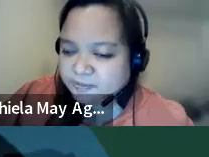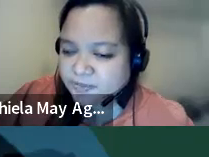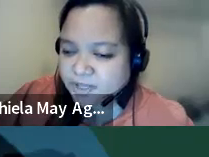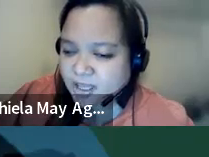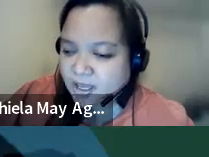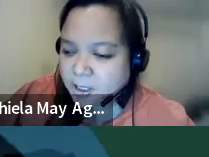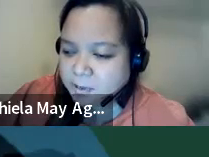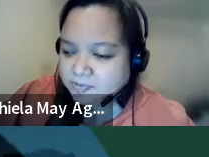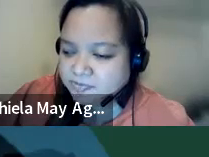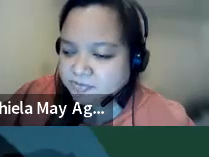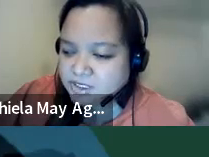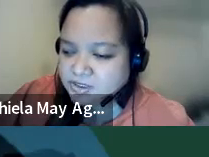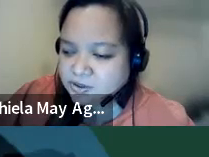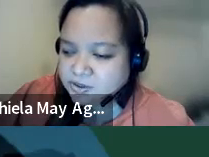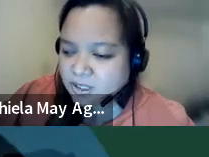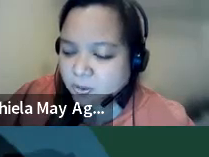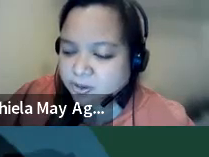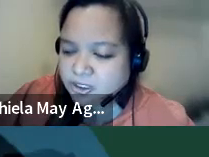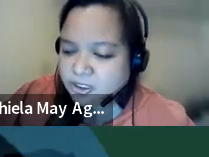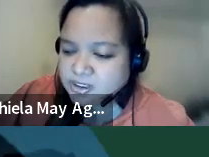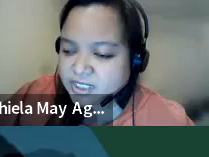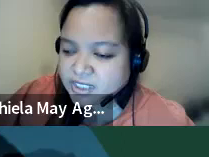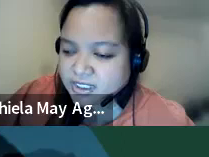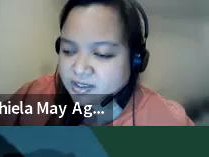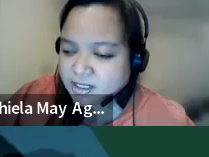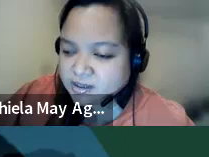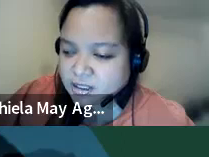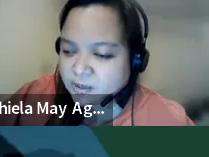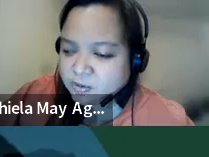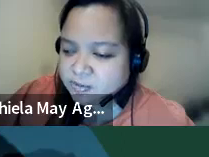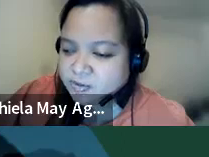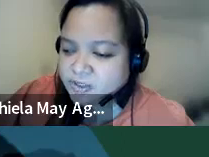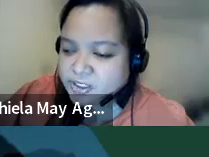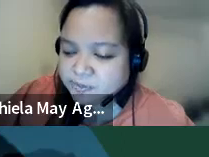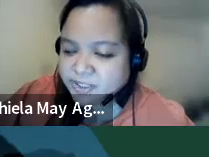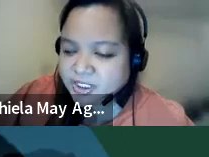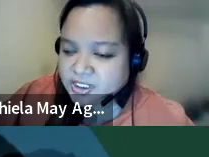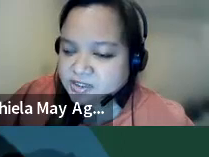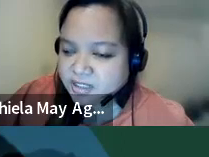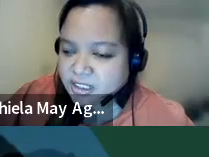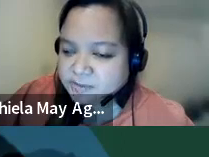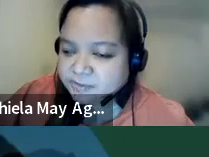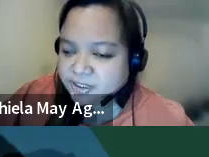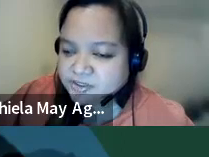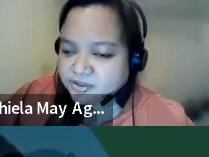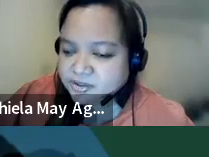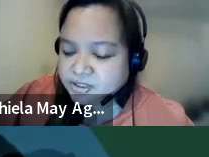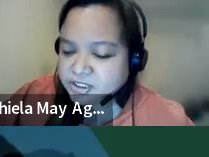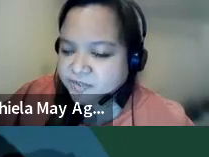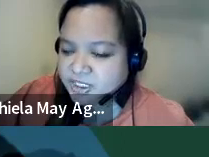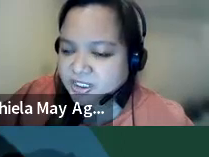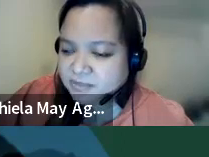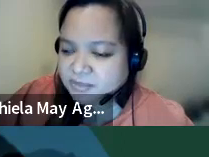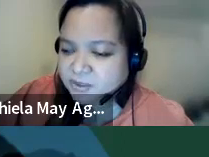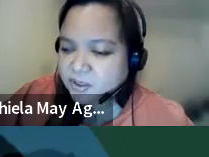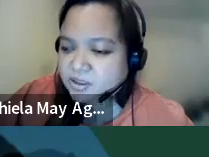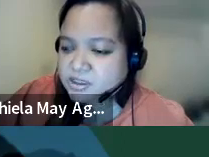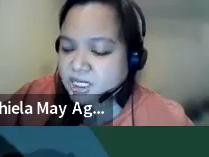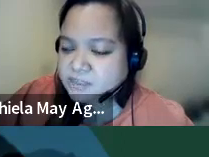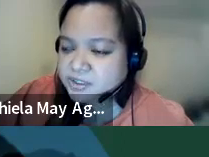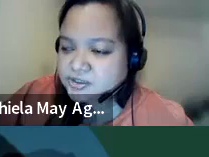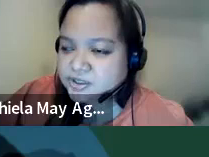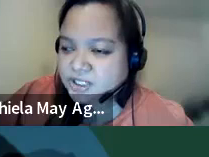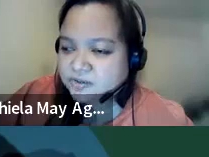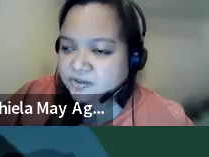And there is also a quote here saying that women with disabilities are experts on disability, but we are